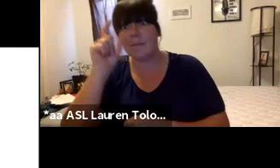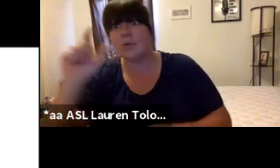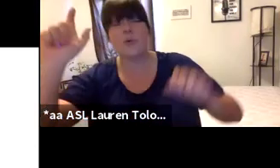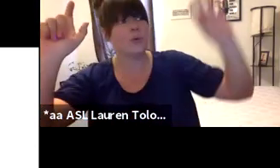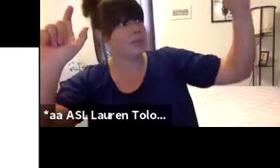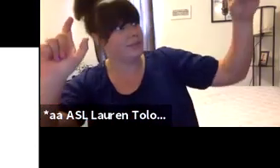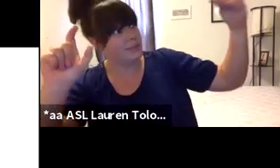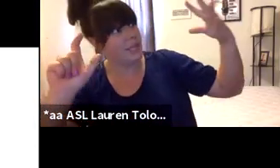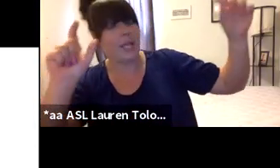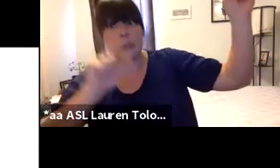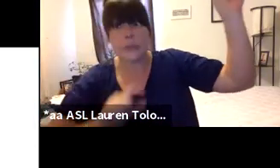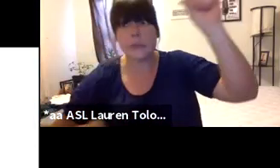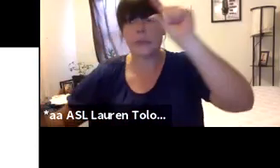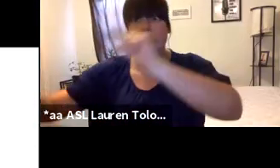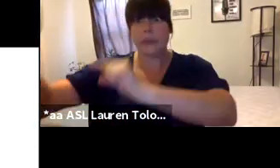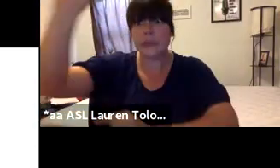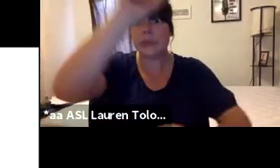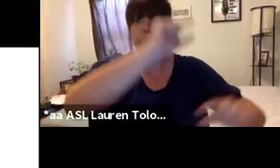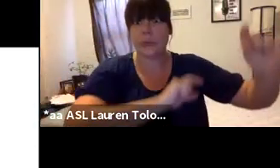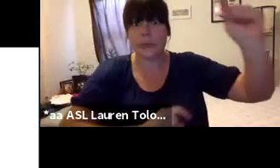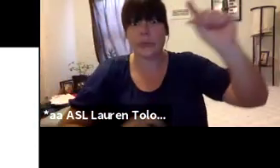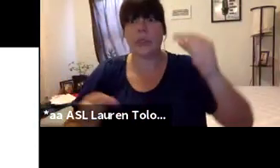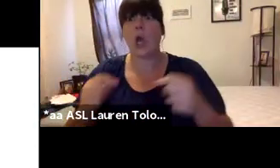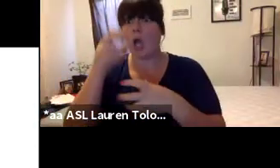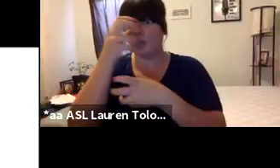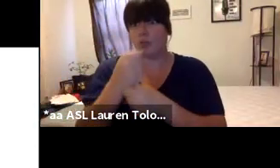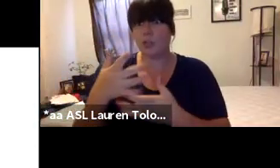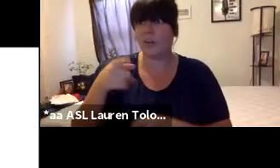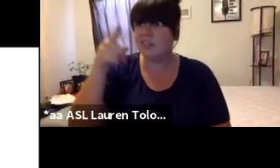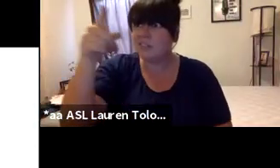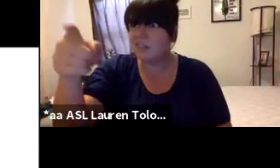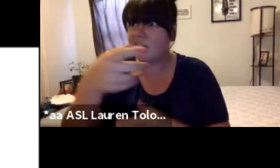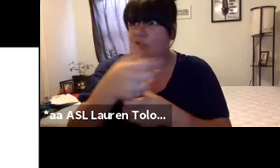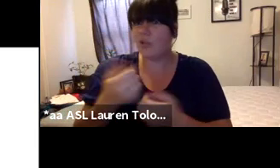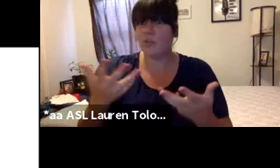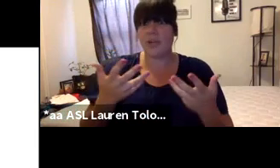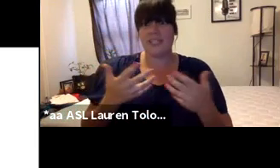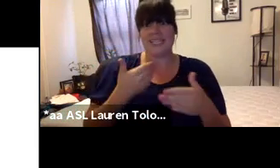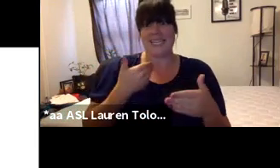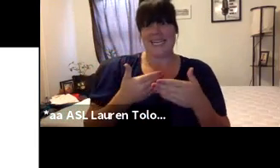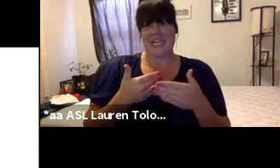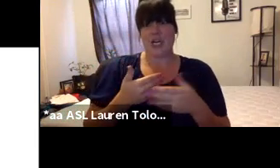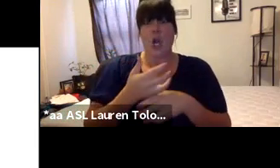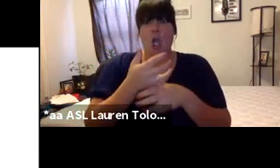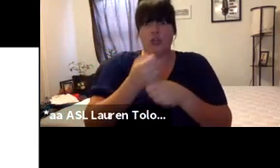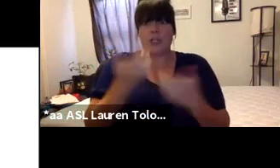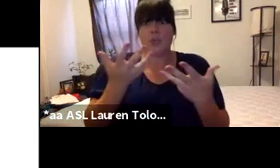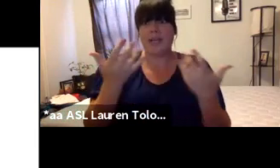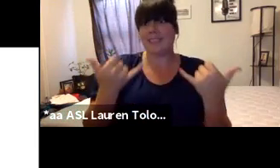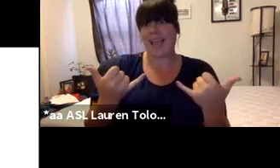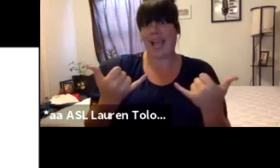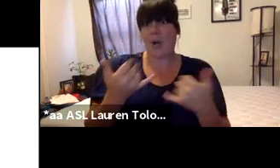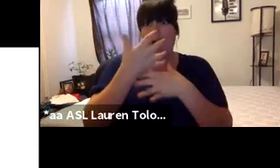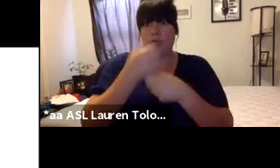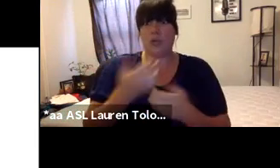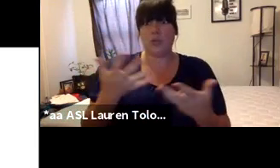simple, trust what is near, trust what is now, trust what is here. Let what comes come at the hour